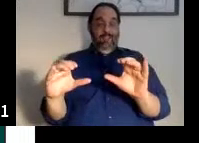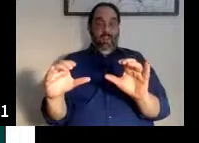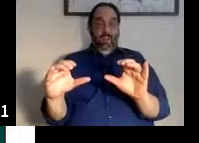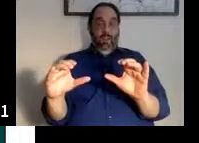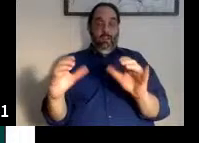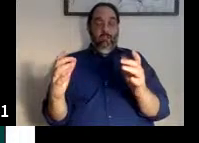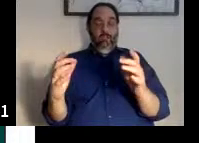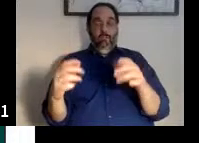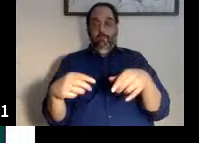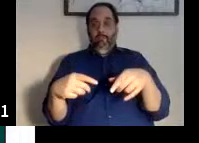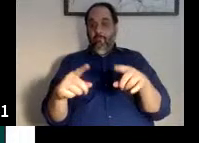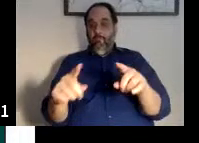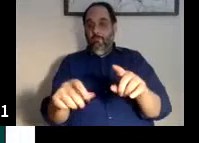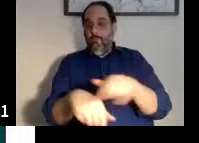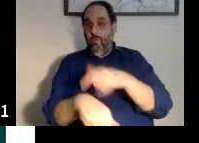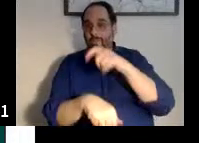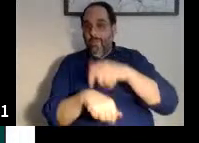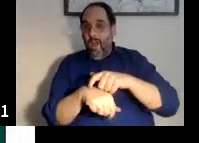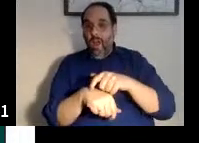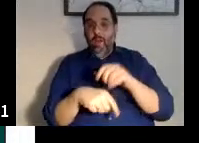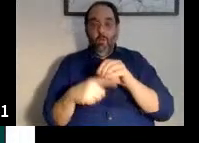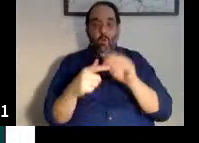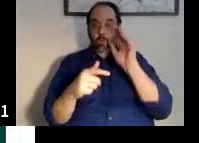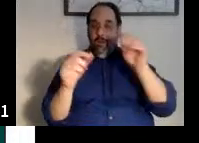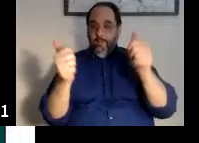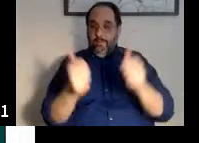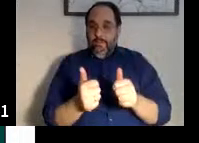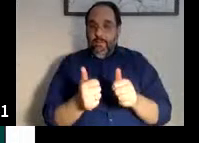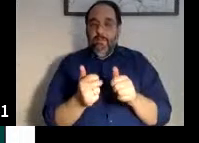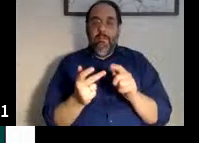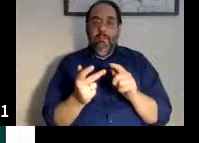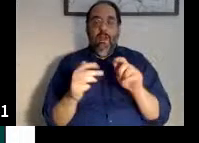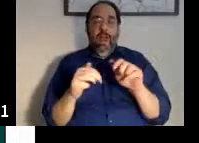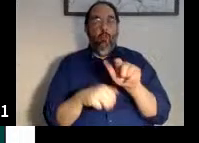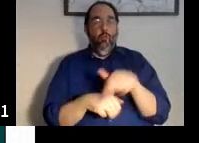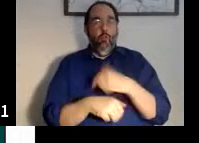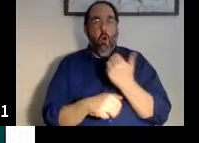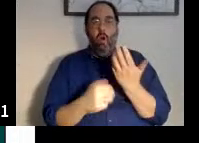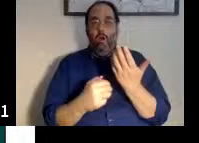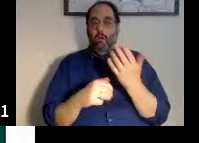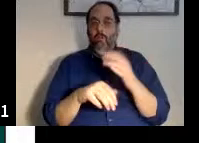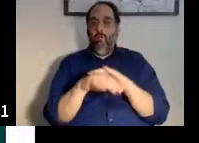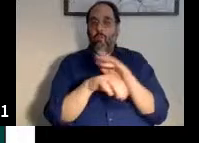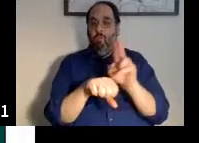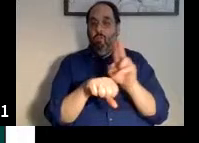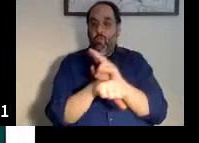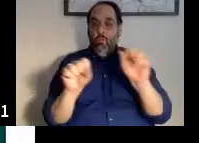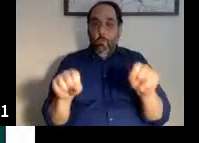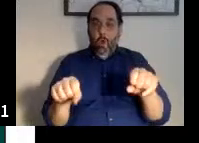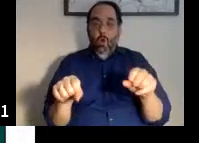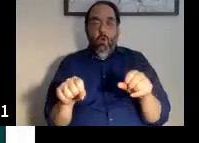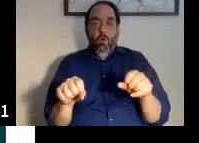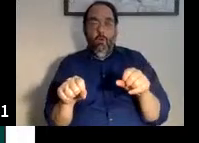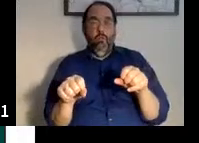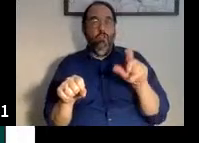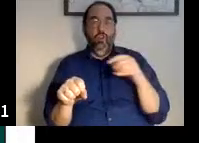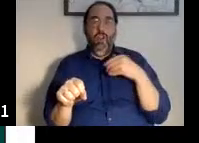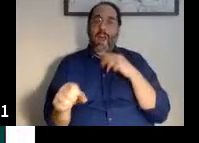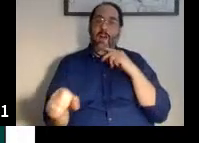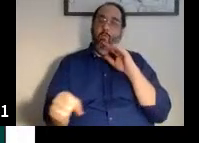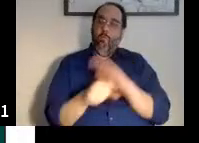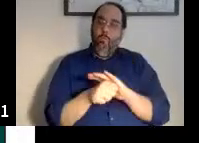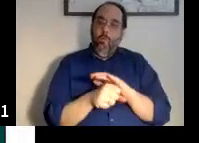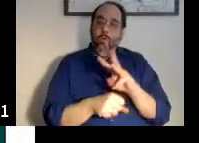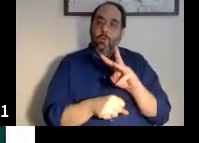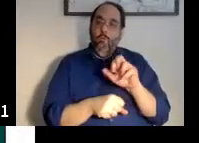over a prolonged period of time? How long is my surface good for? Make sure you have some form of warranty or